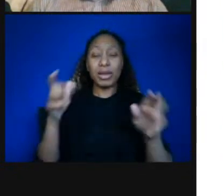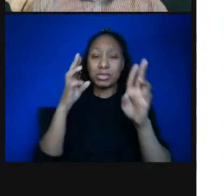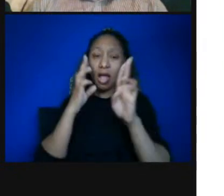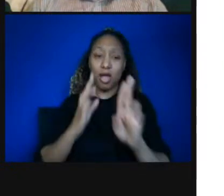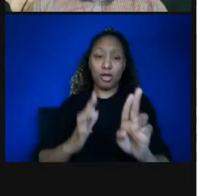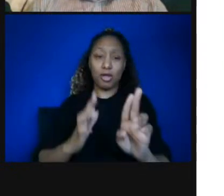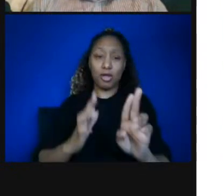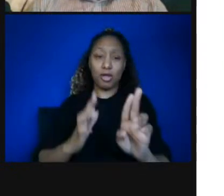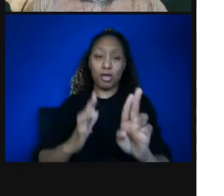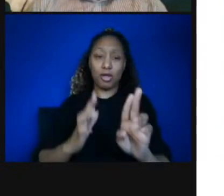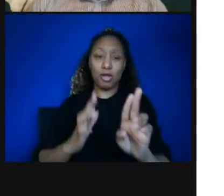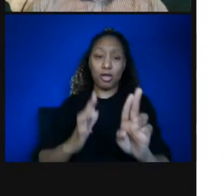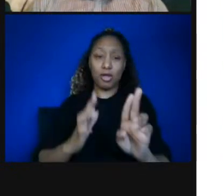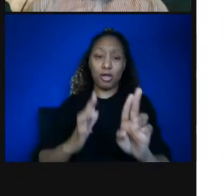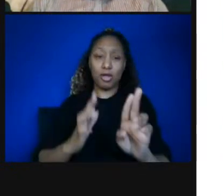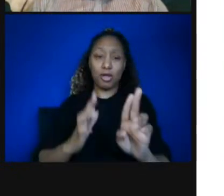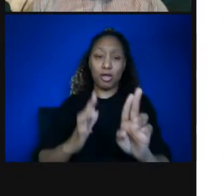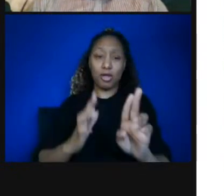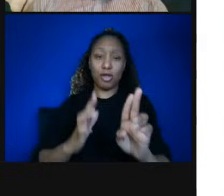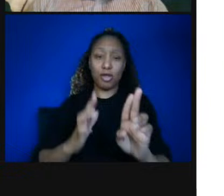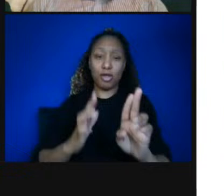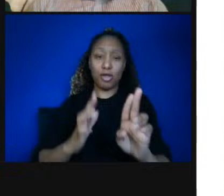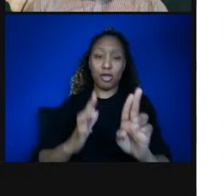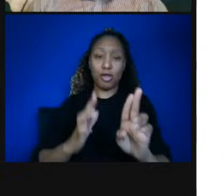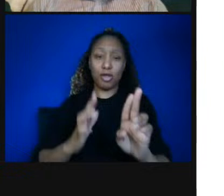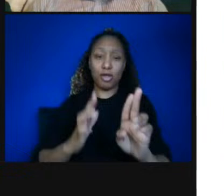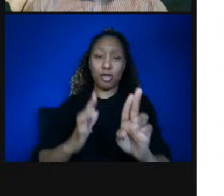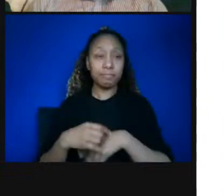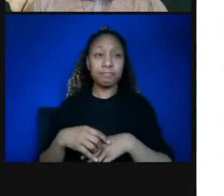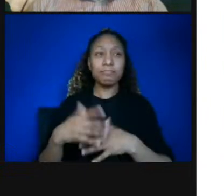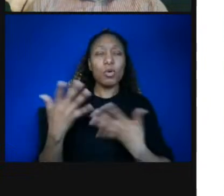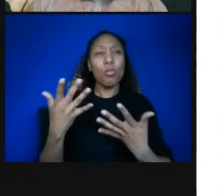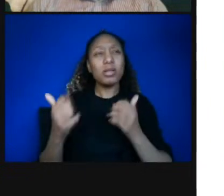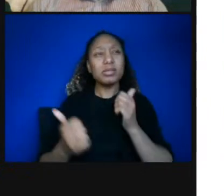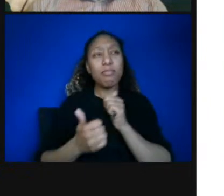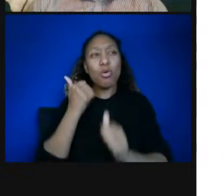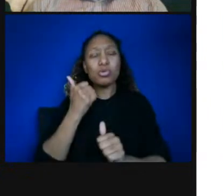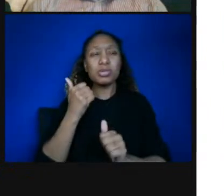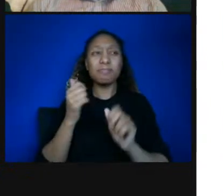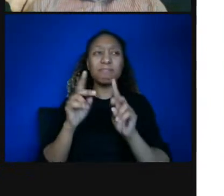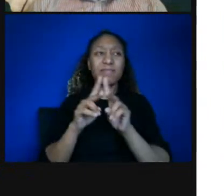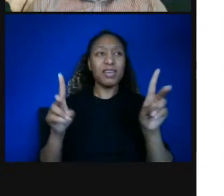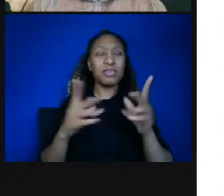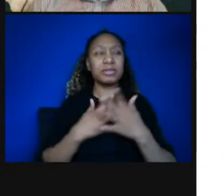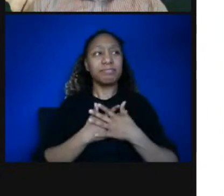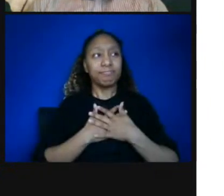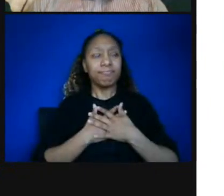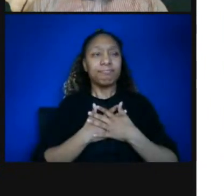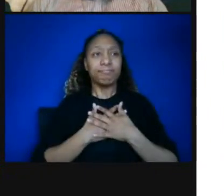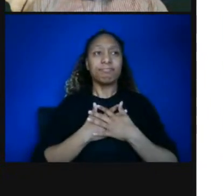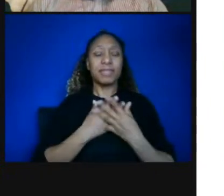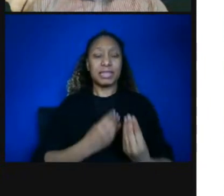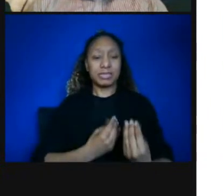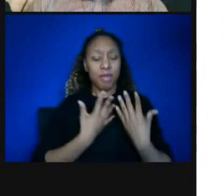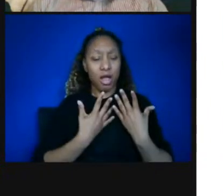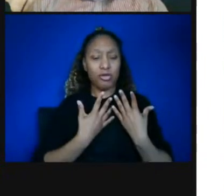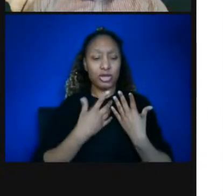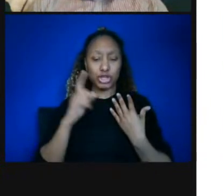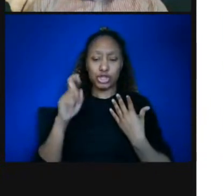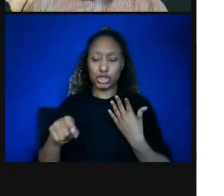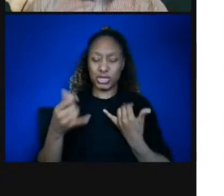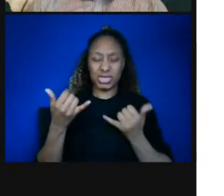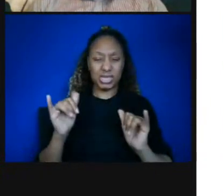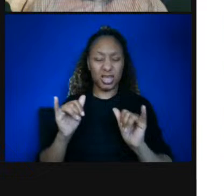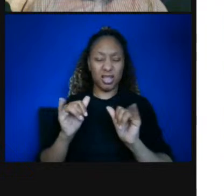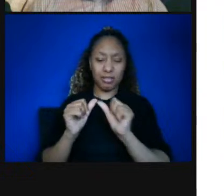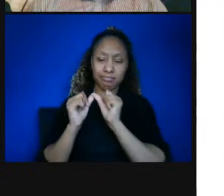life to work on this project. What is most humbling is to know that these voices shall echo for eternity, and that this knowledge that